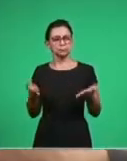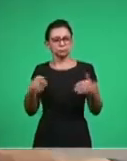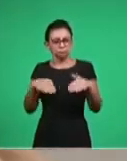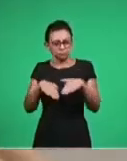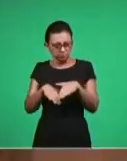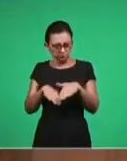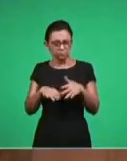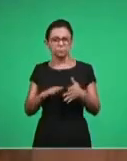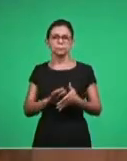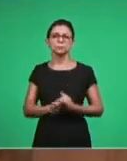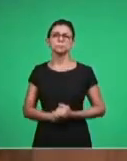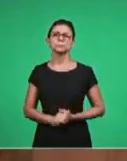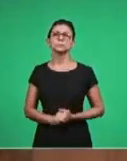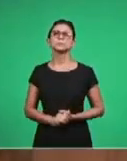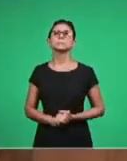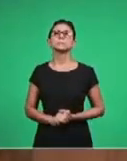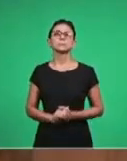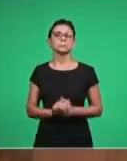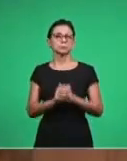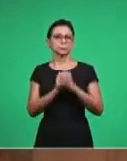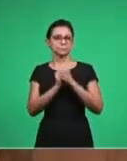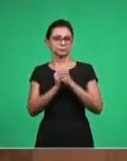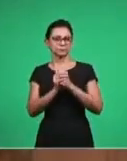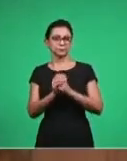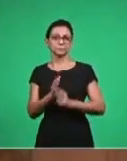It's humbleness.